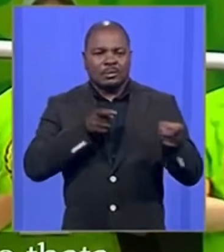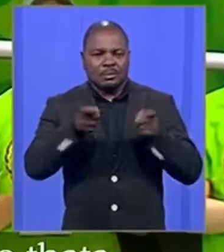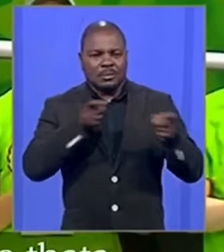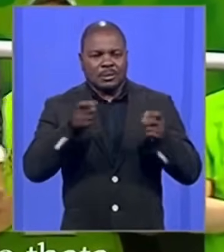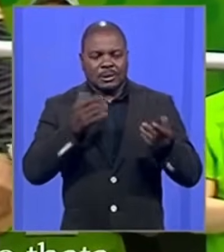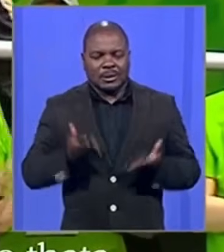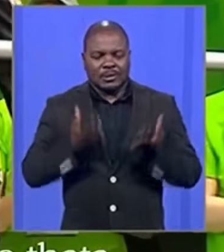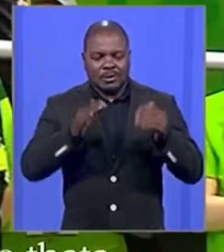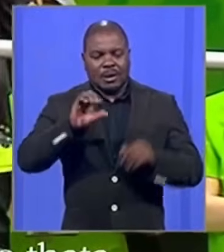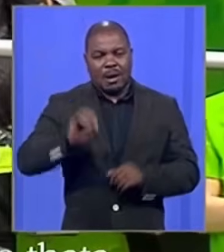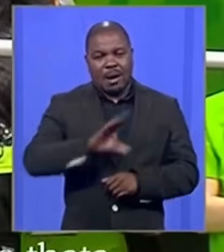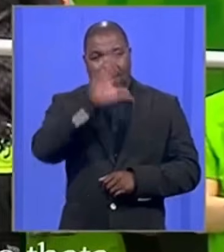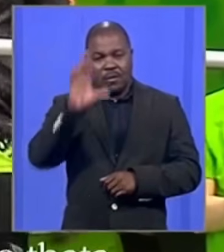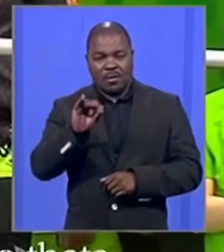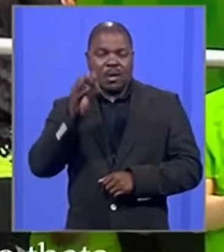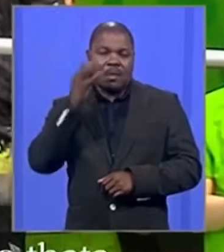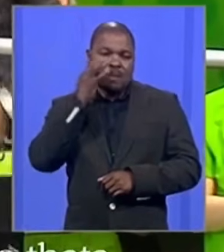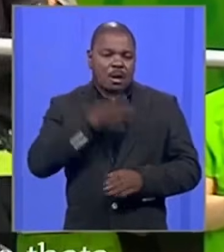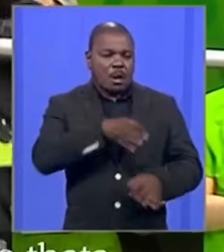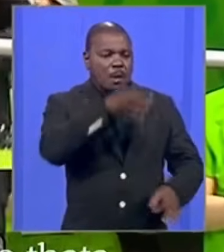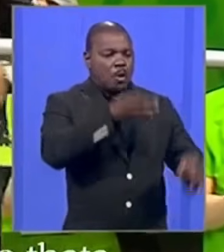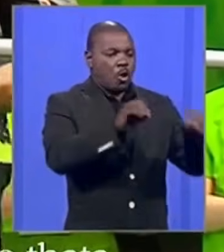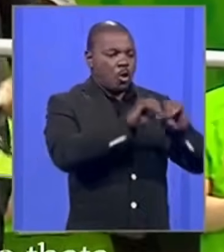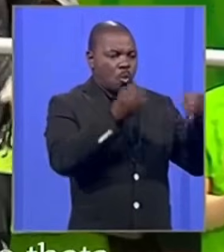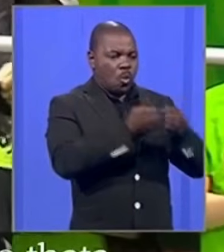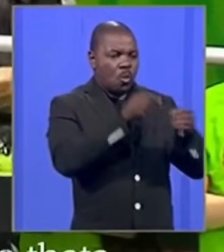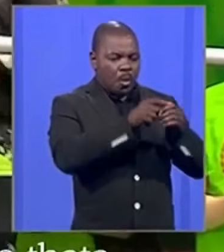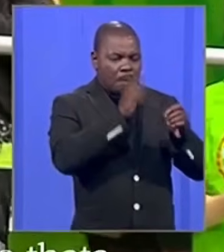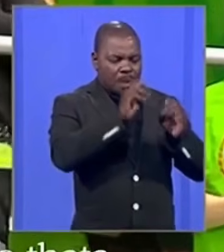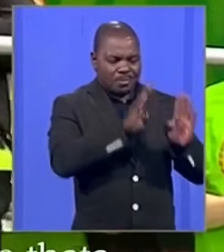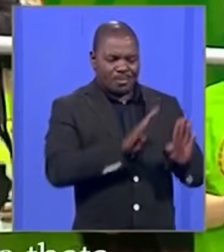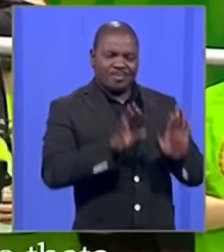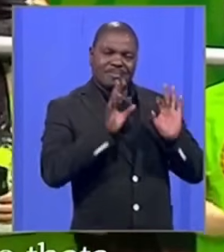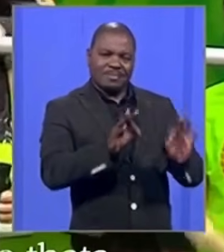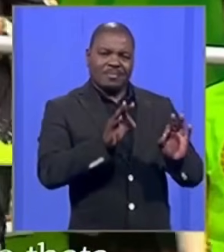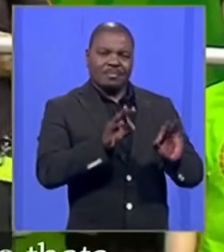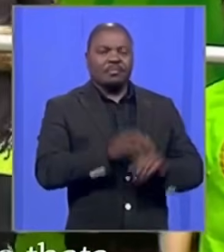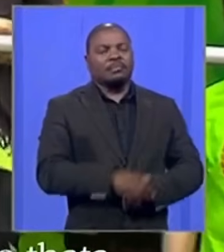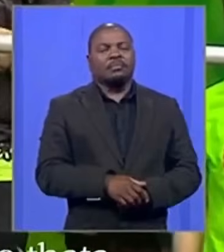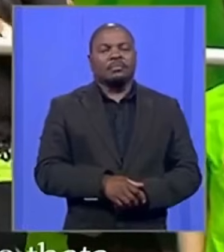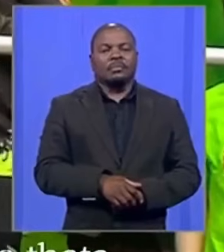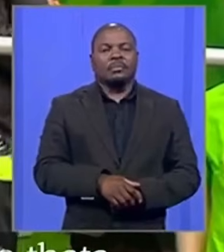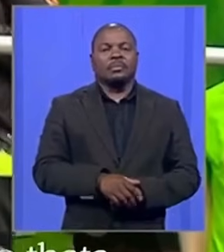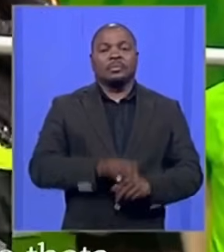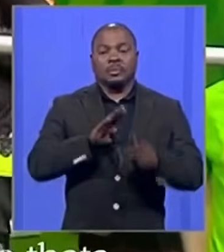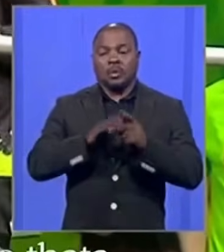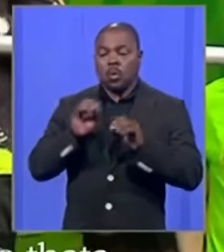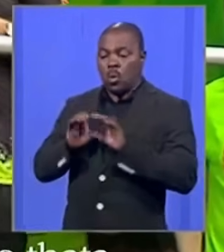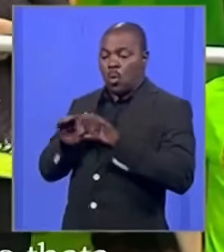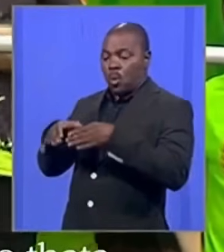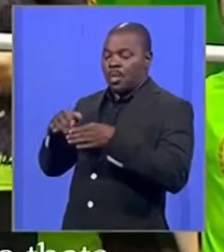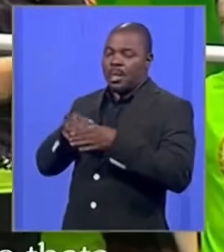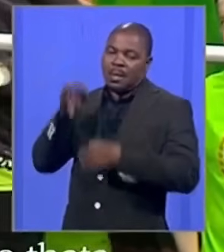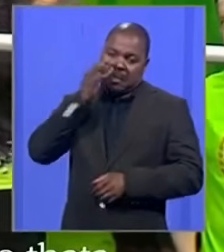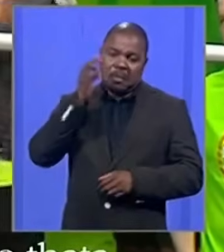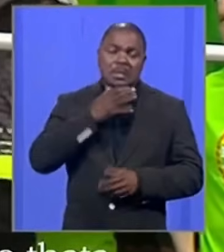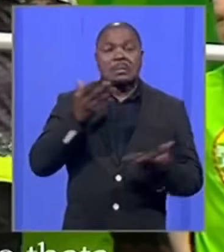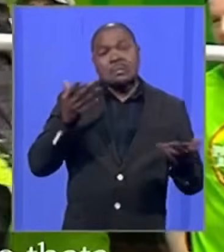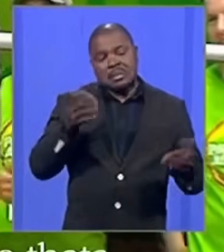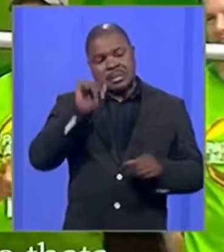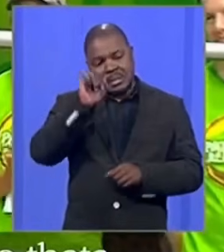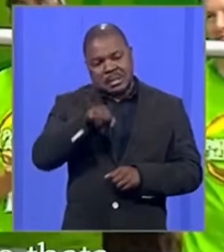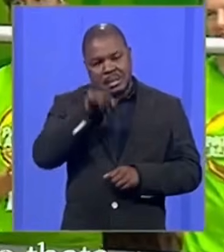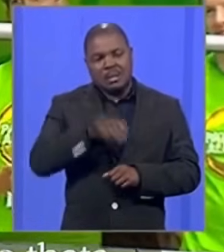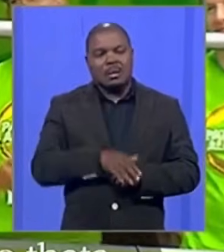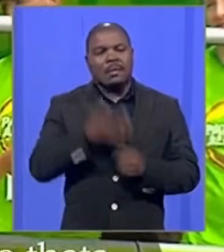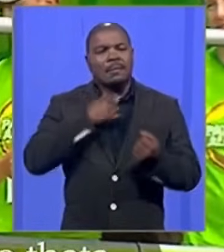Africa sa re makoko a dipolotiki a itse go itshola sentle mo dinakong tsa ditlhopho. Setheo se bega gore le fa gona le tshwanelo